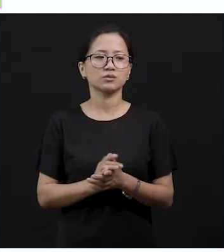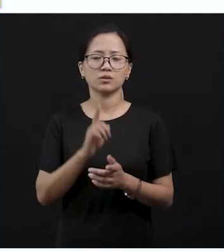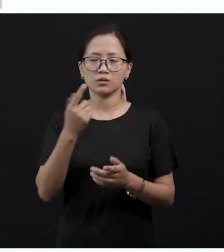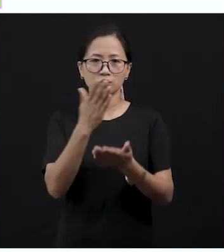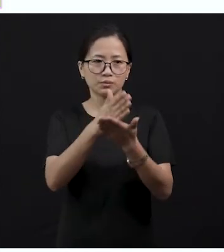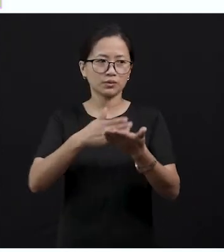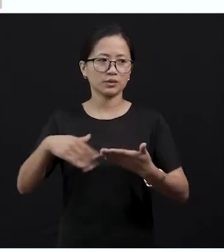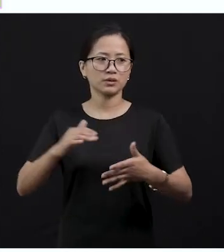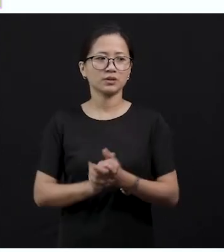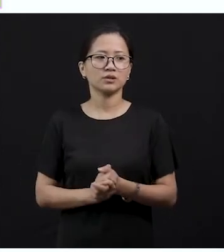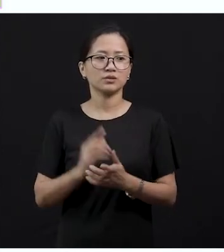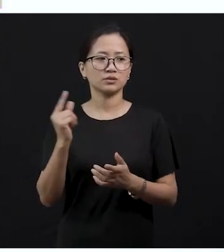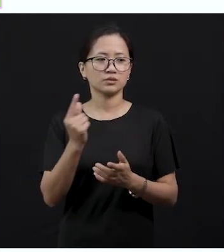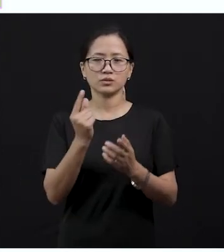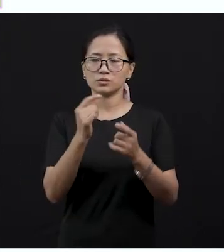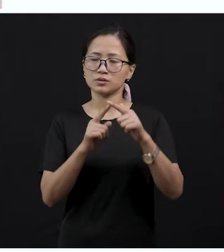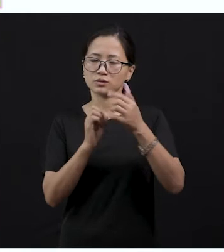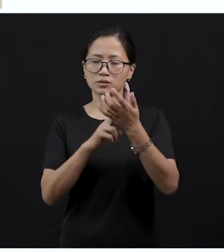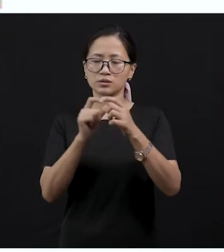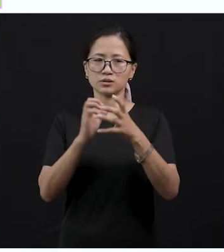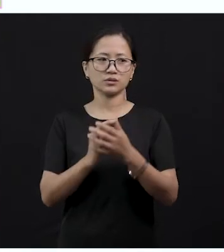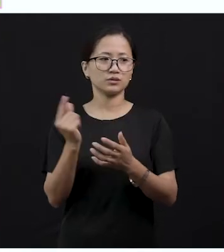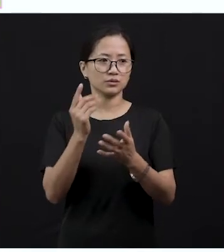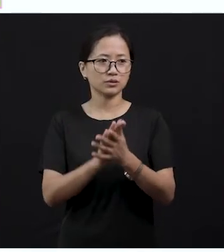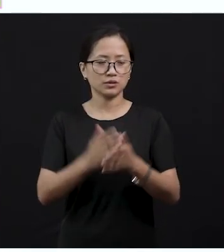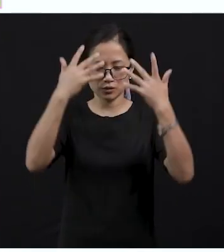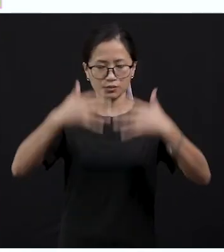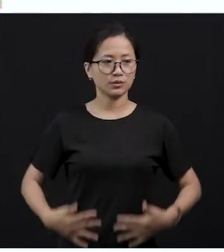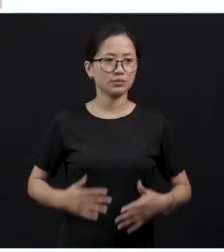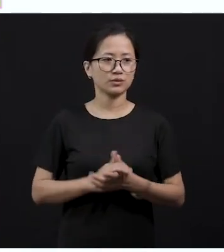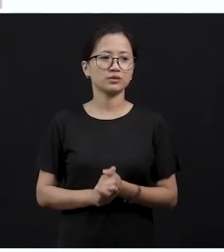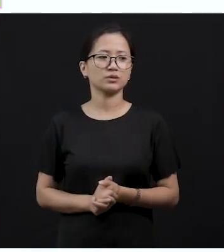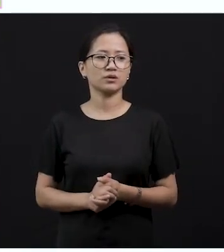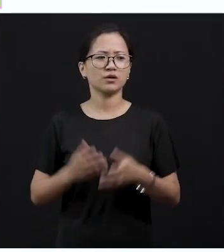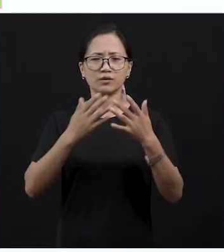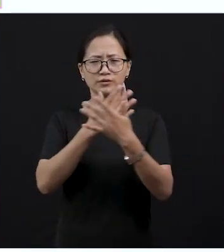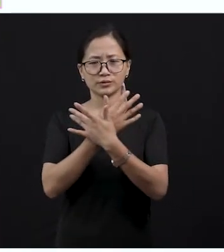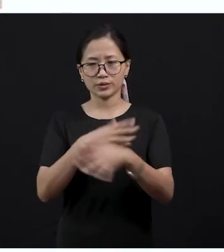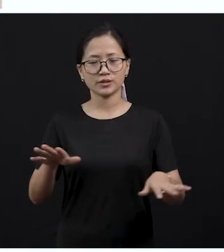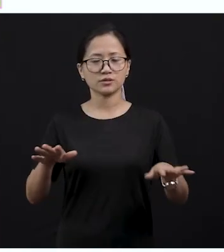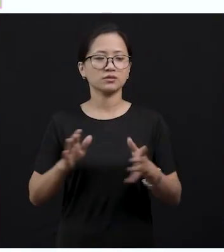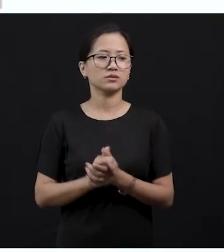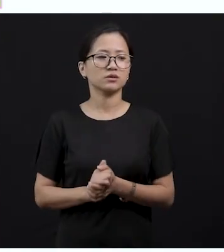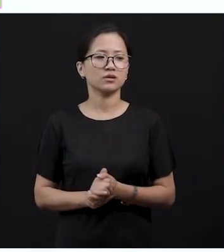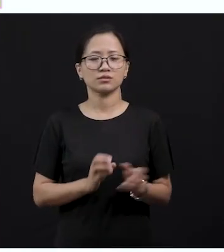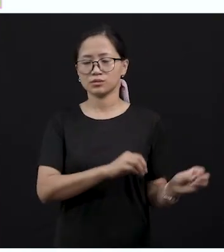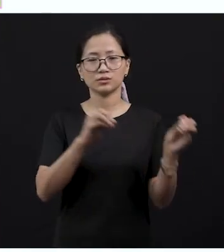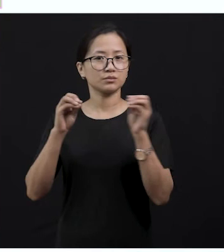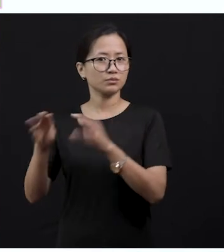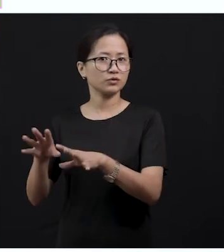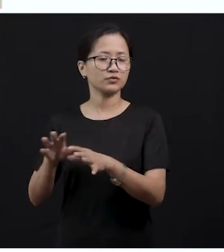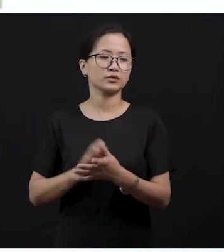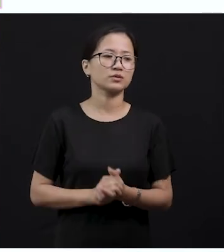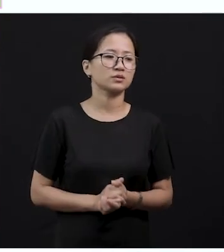by the body. The rest is removed from the body as waste. So see, children, how much, however amount you eat,